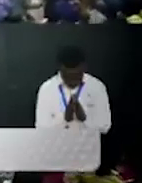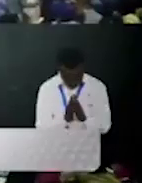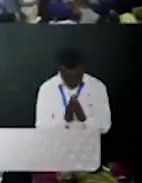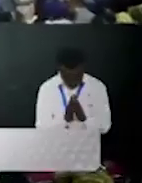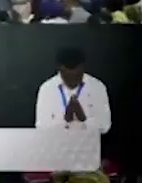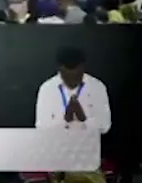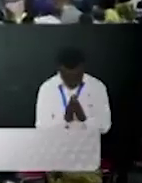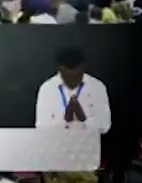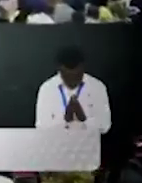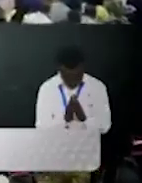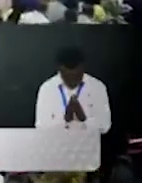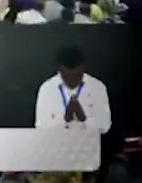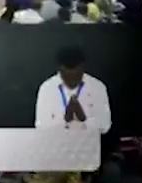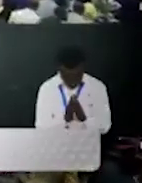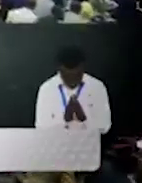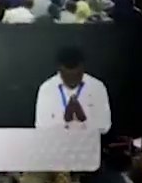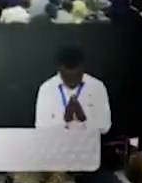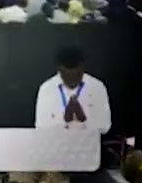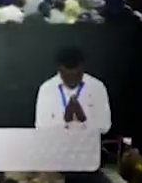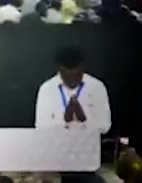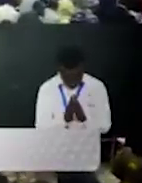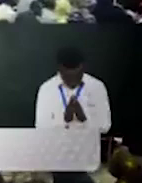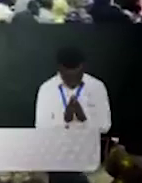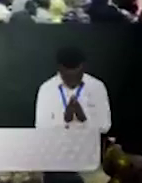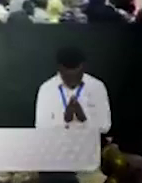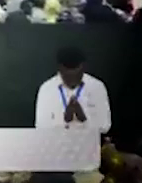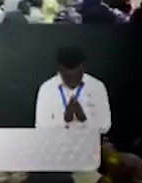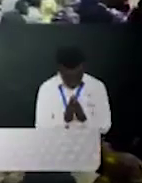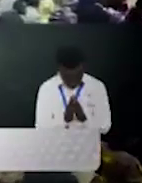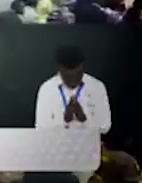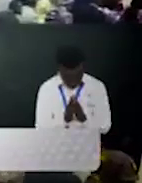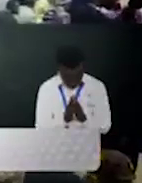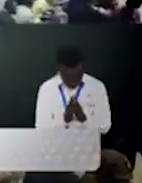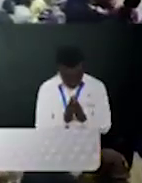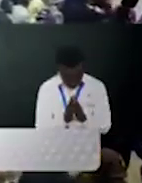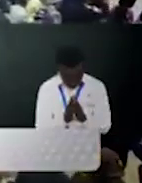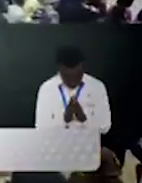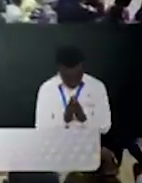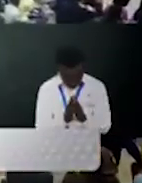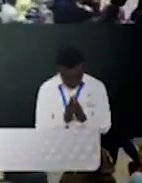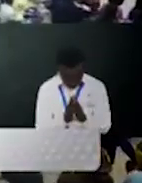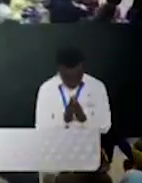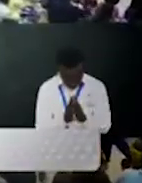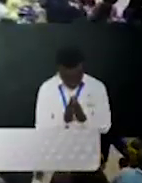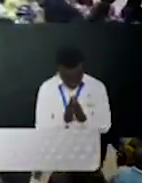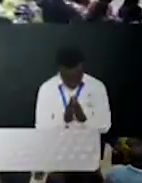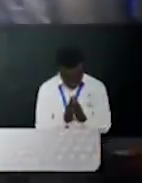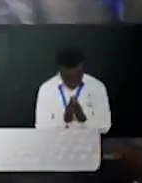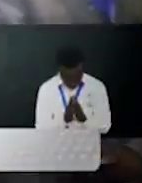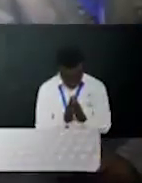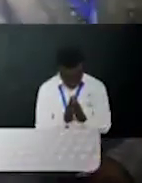la ma. Lomo shikame. Sikayende, yende le le le le le le le le bossi anda la la la la la